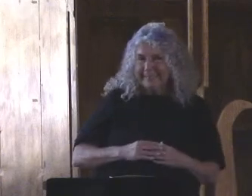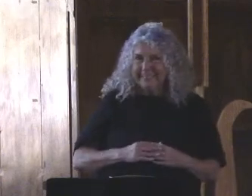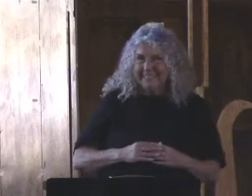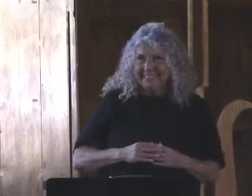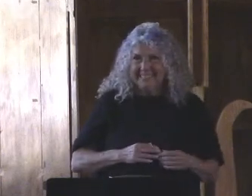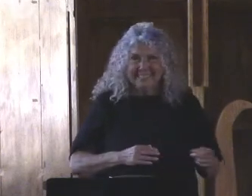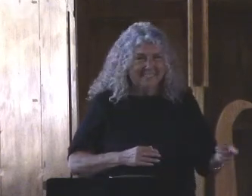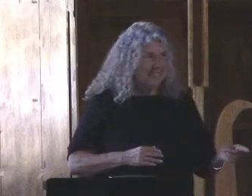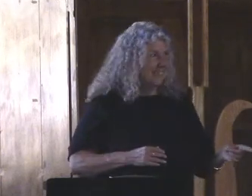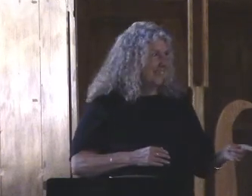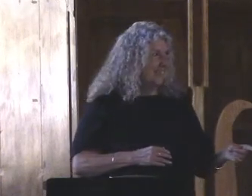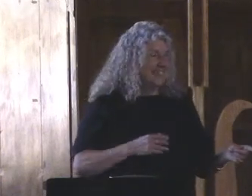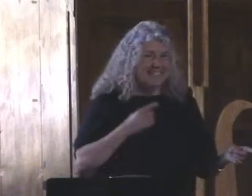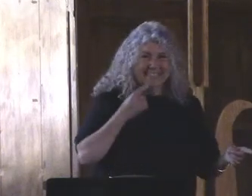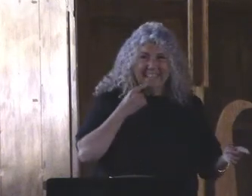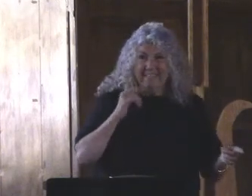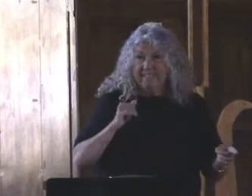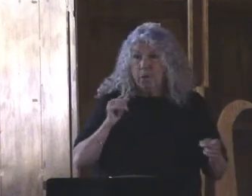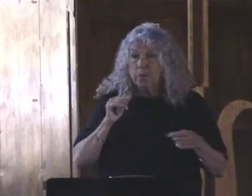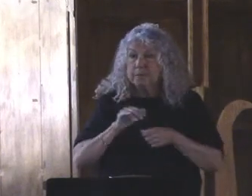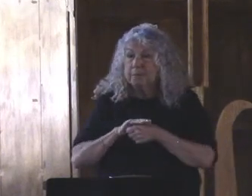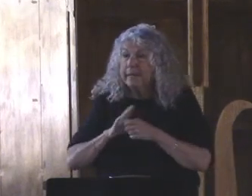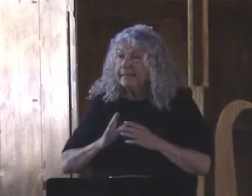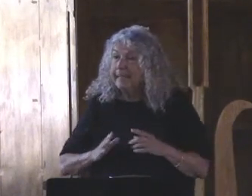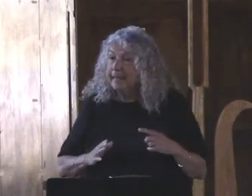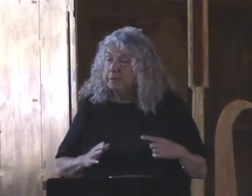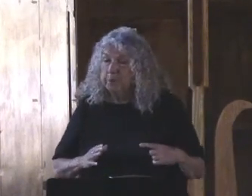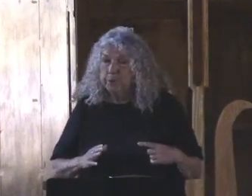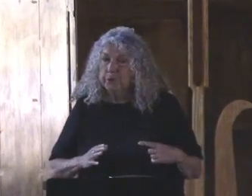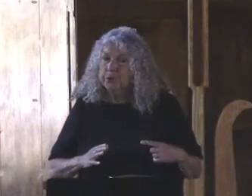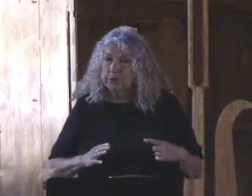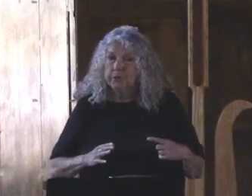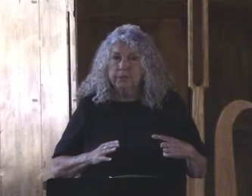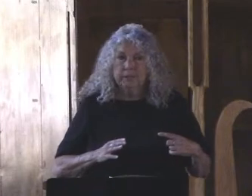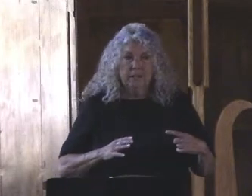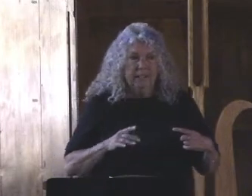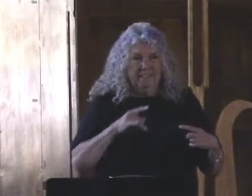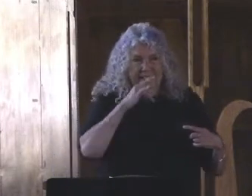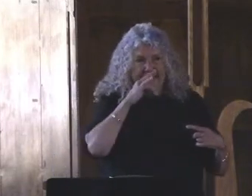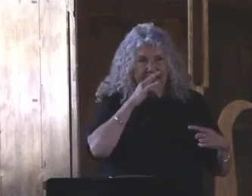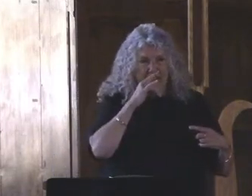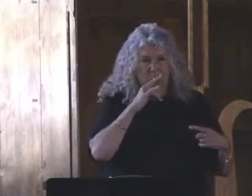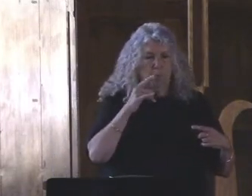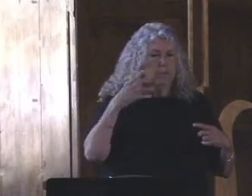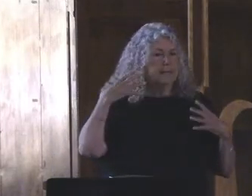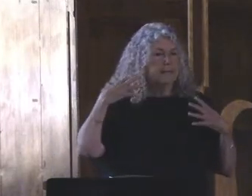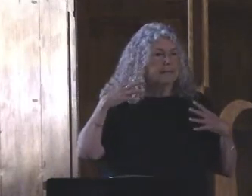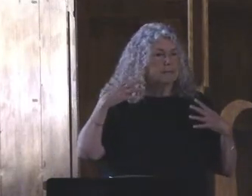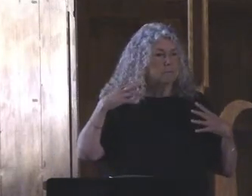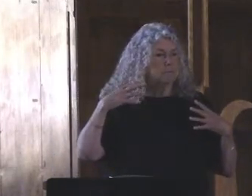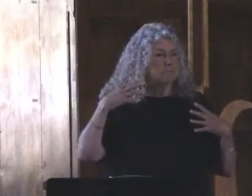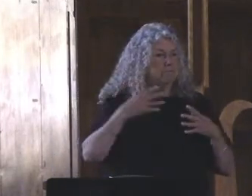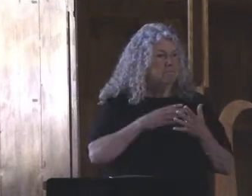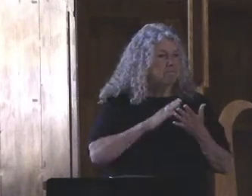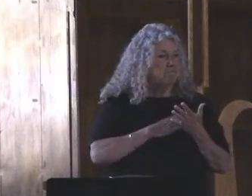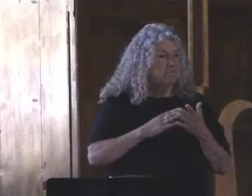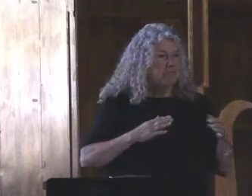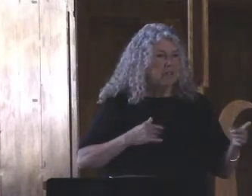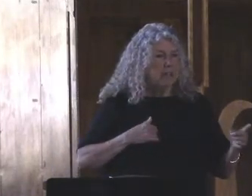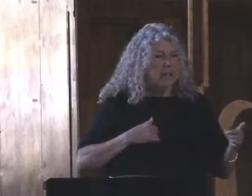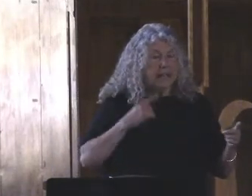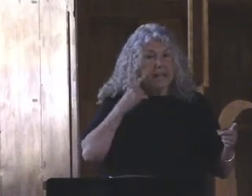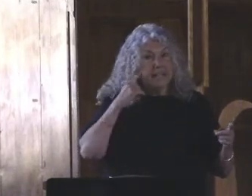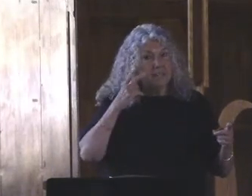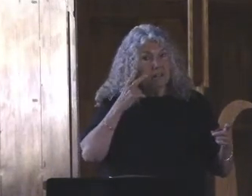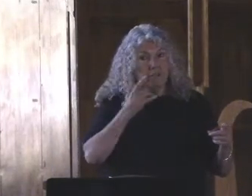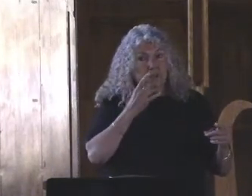face. She said, "That was my neighbor. The obnoxious kid who plays the music too loud. He saw the lights were